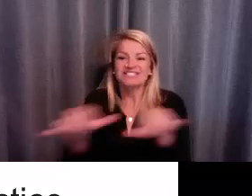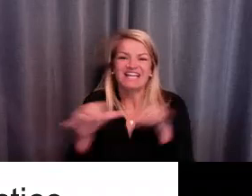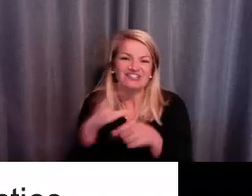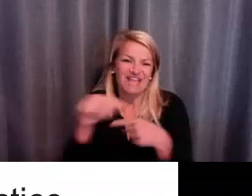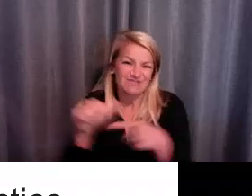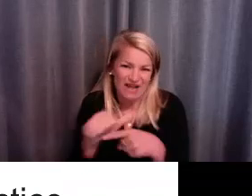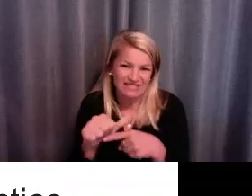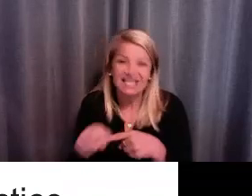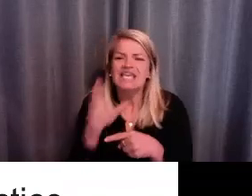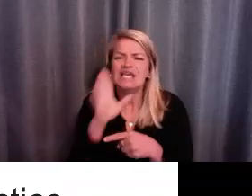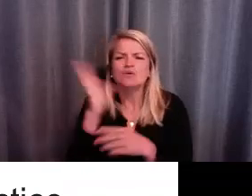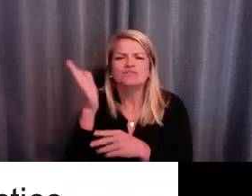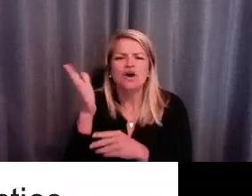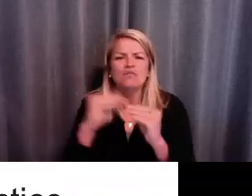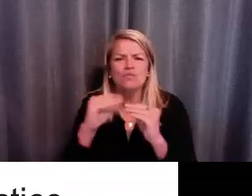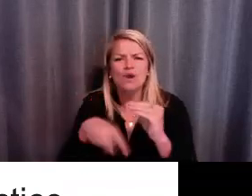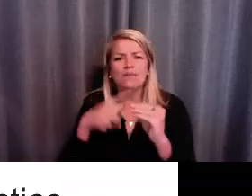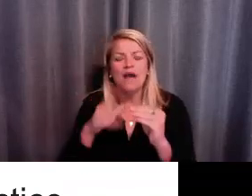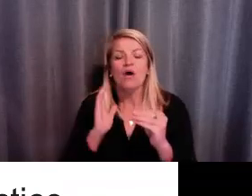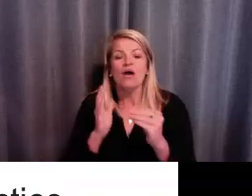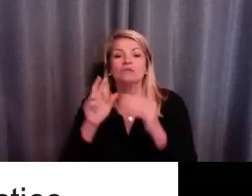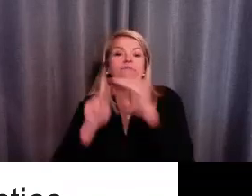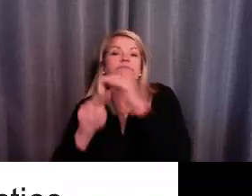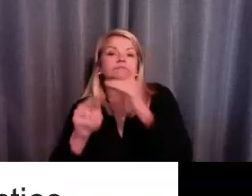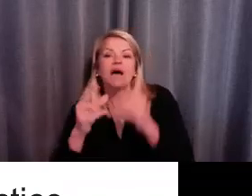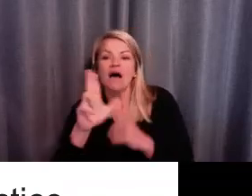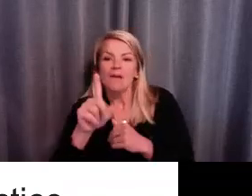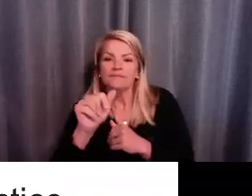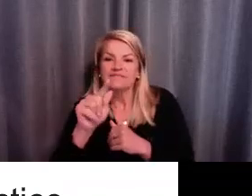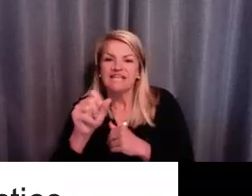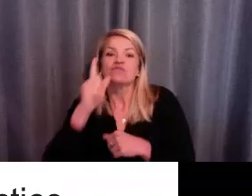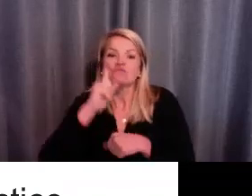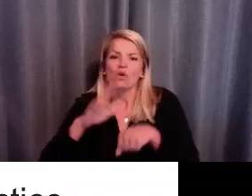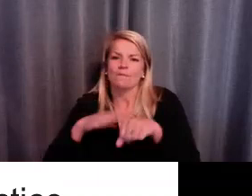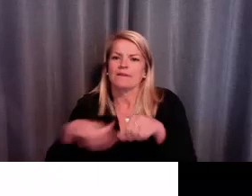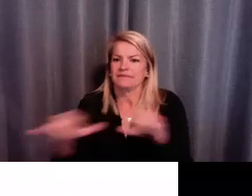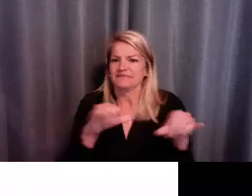And he will speak to us more about the forthcoming updates of the minimum standards.